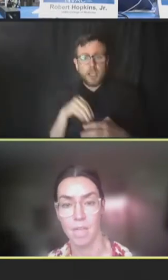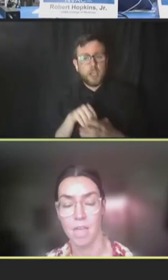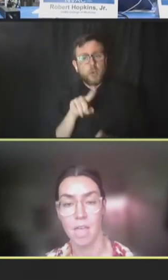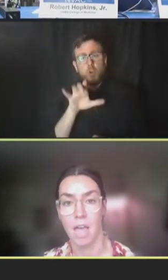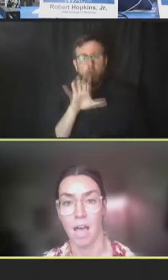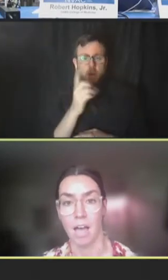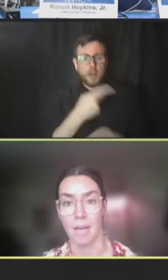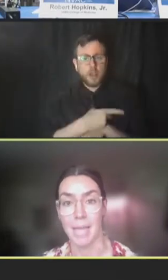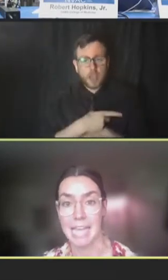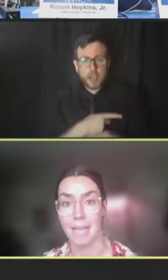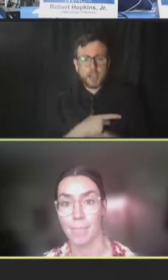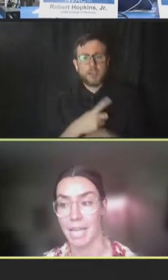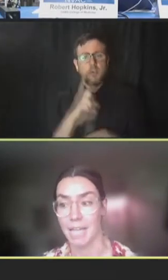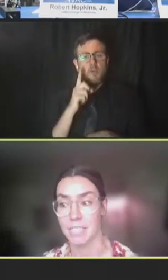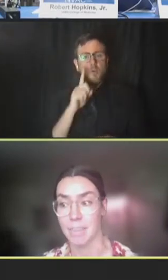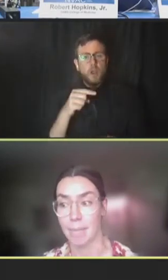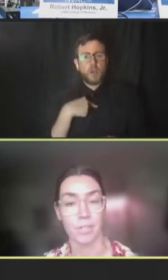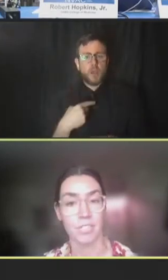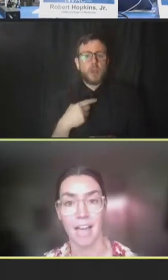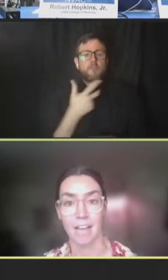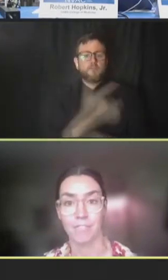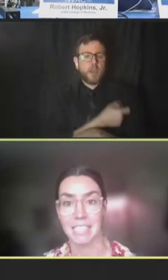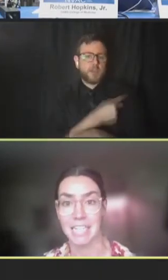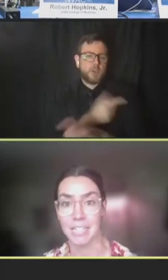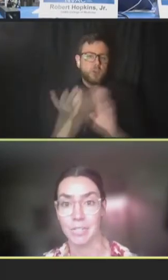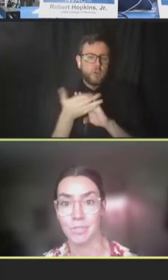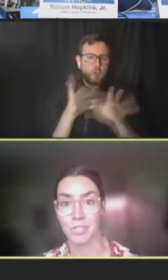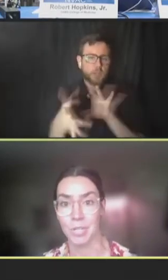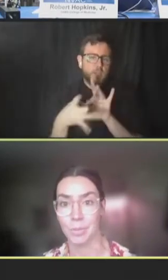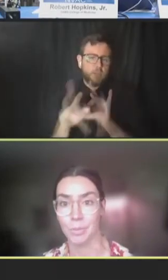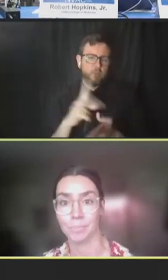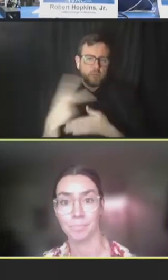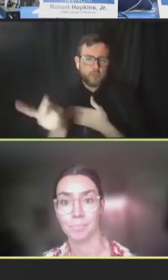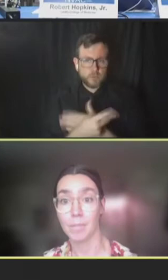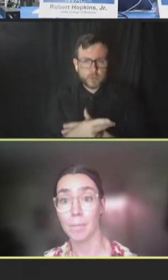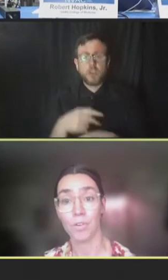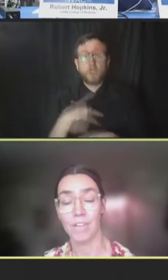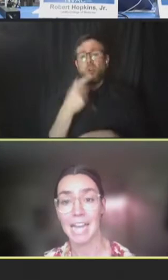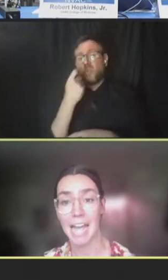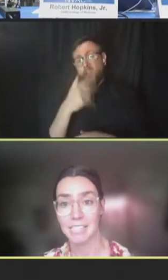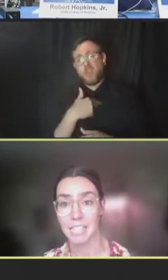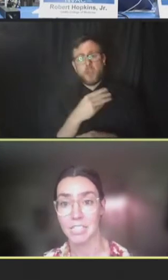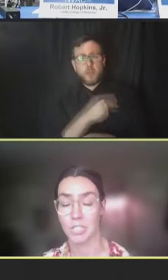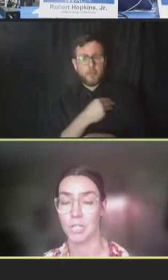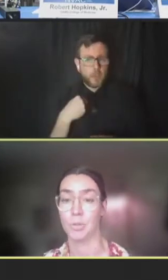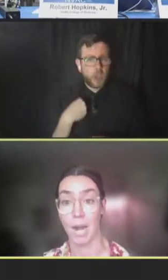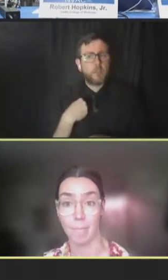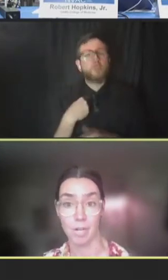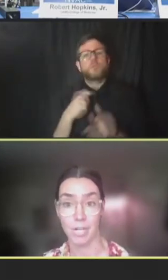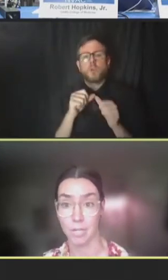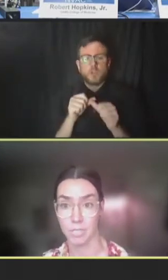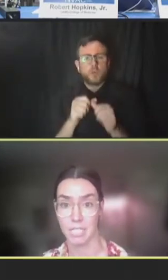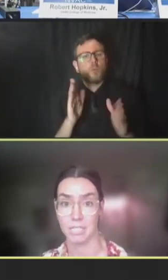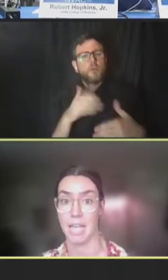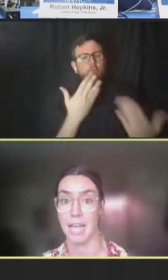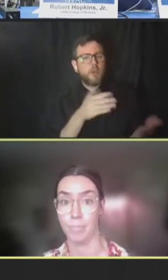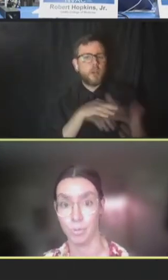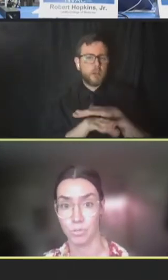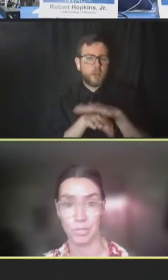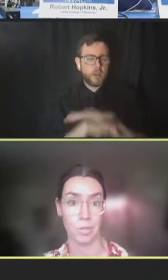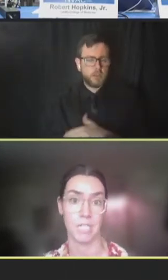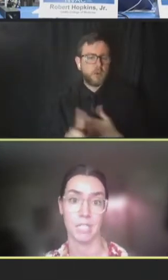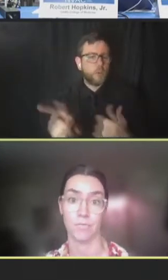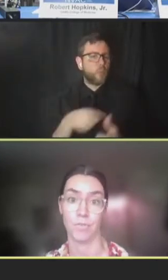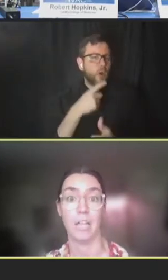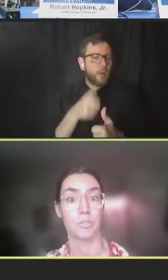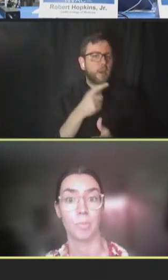program. AHIP and its members have continued to provide access to primary doses and